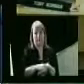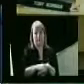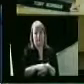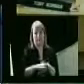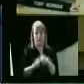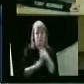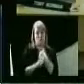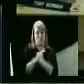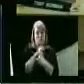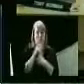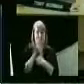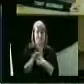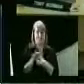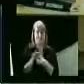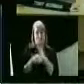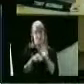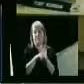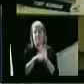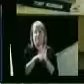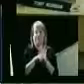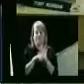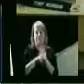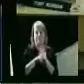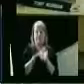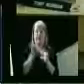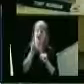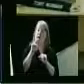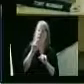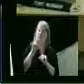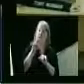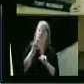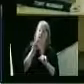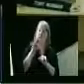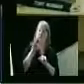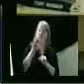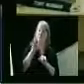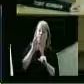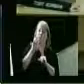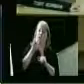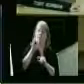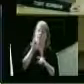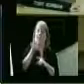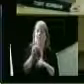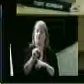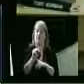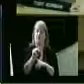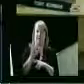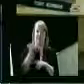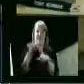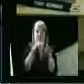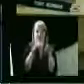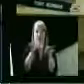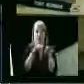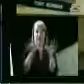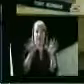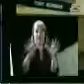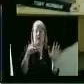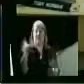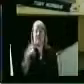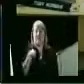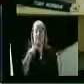Threats of insubordination. That phrase just always just, I'm just bewildered by it. But,